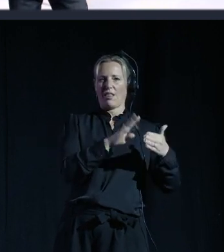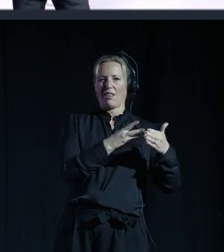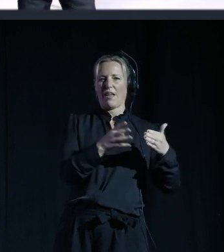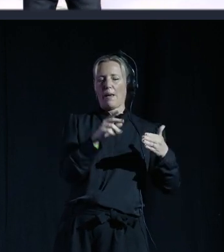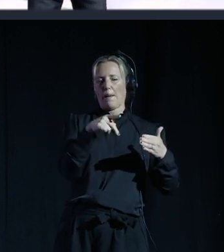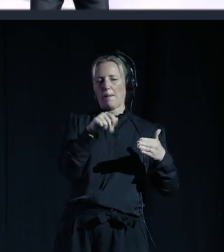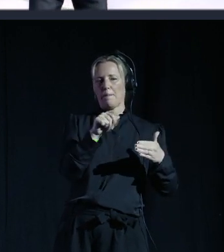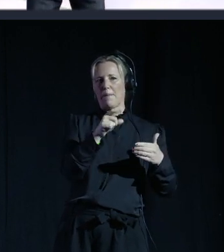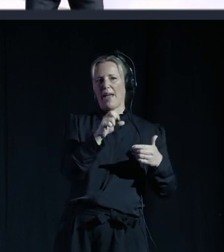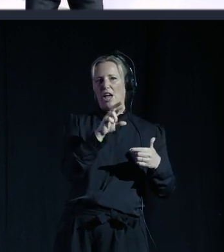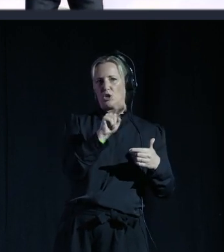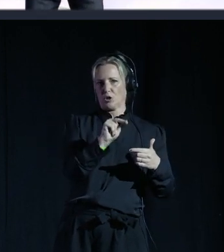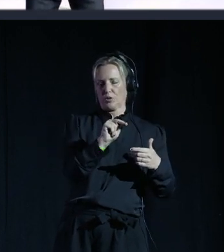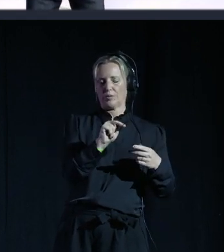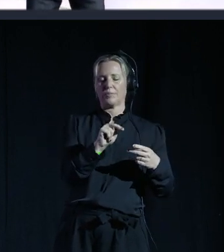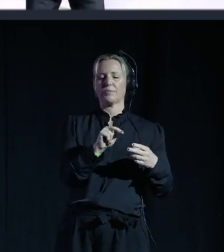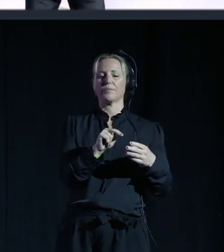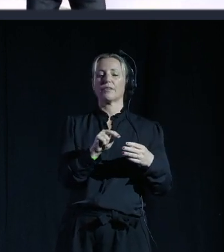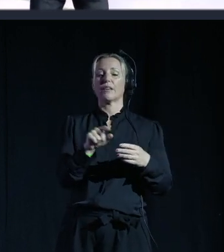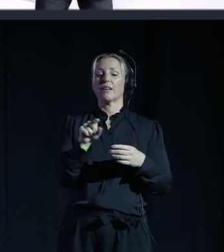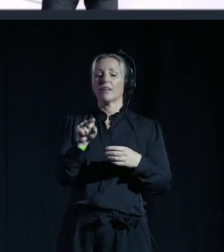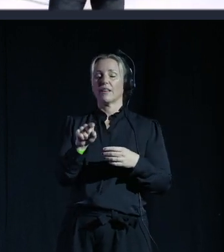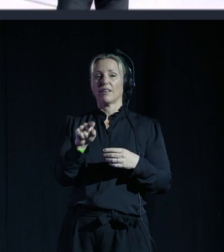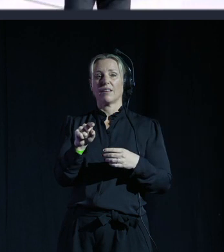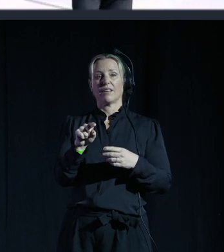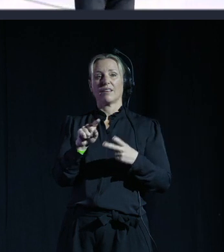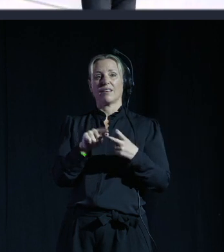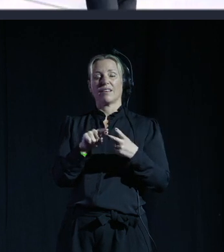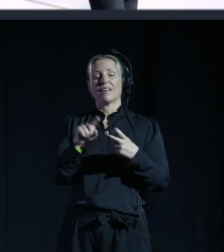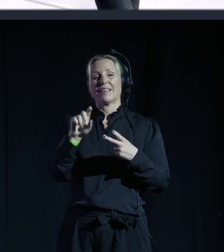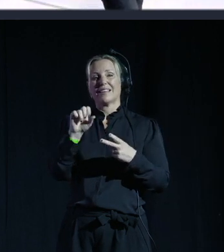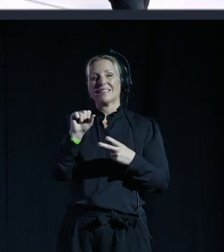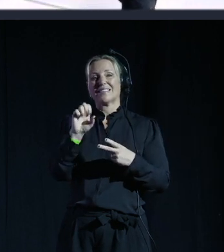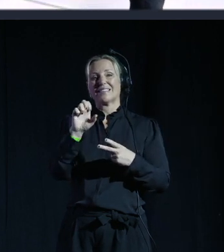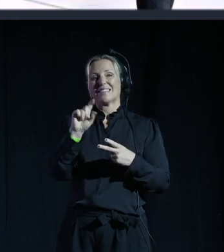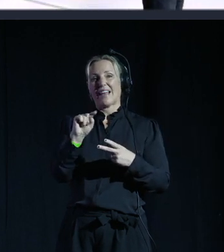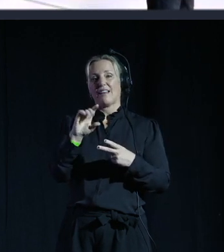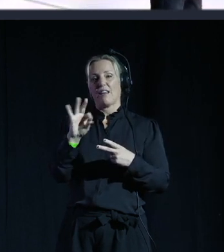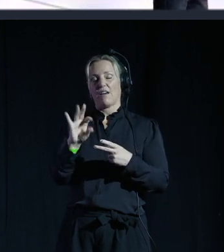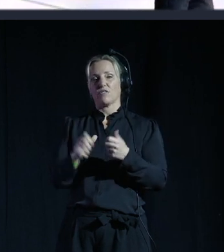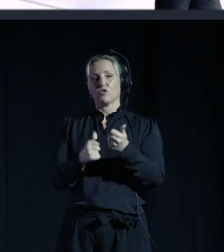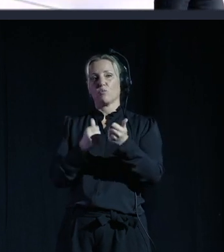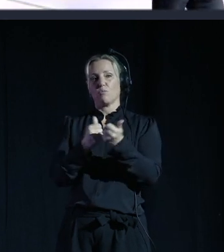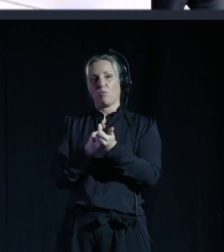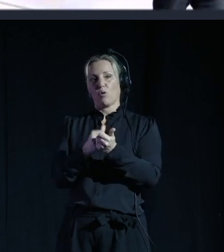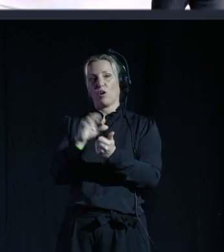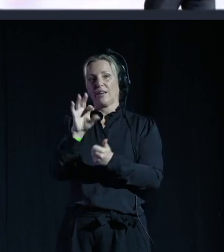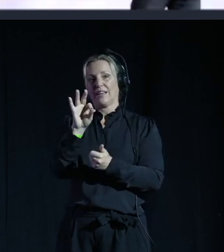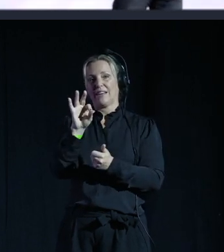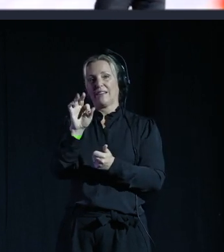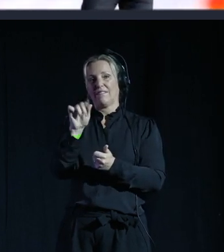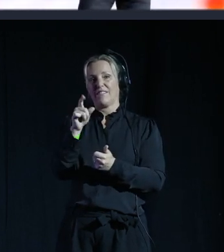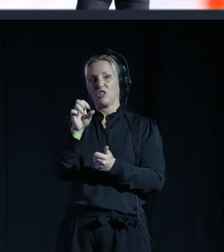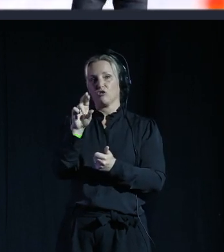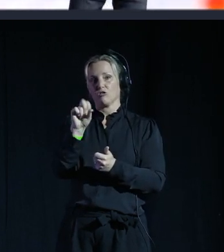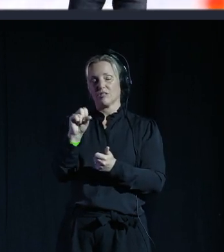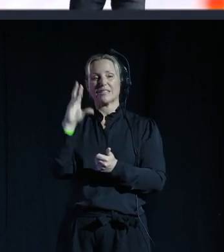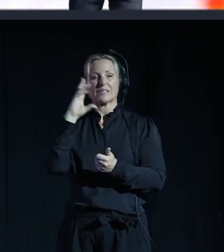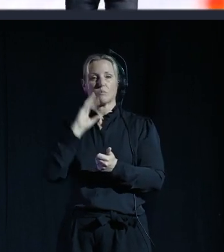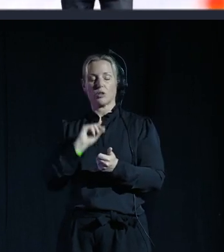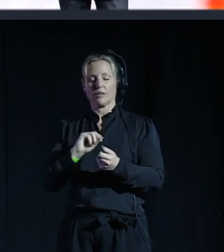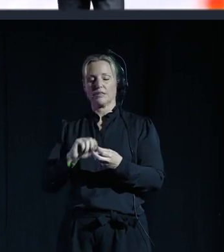will. It is a set of supporting features and experiences. And third is a set of best